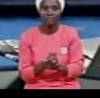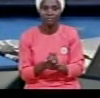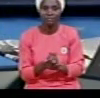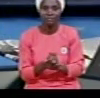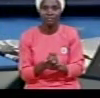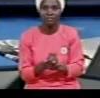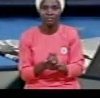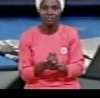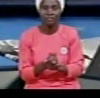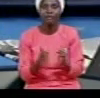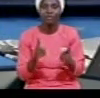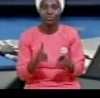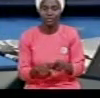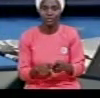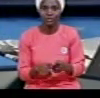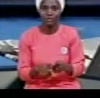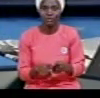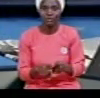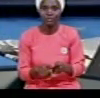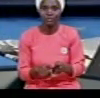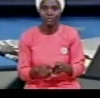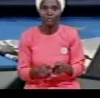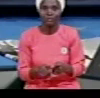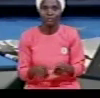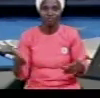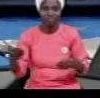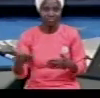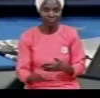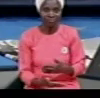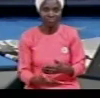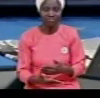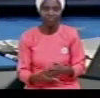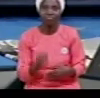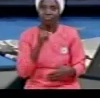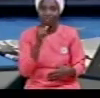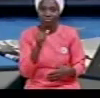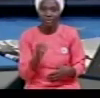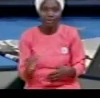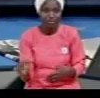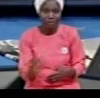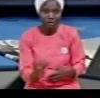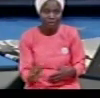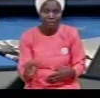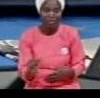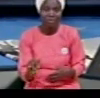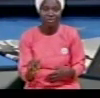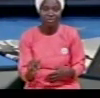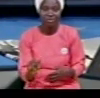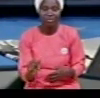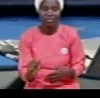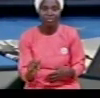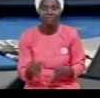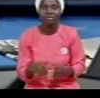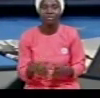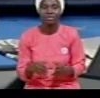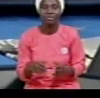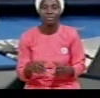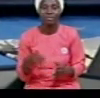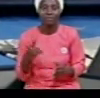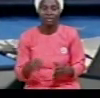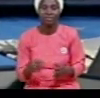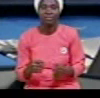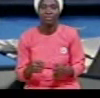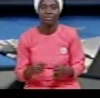to introduce uncommon defend our faith.